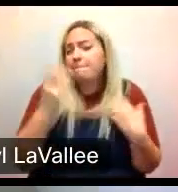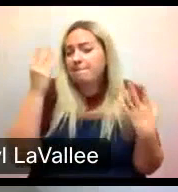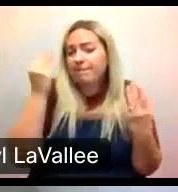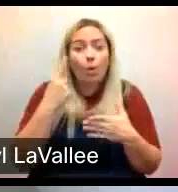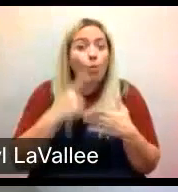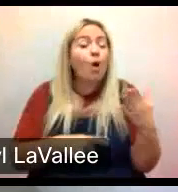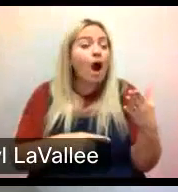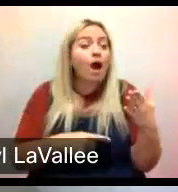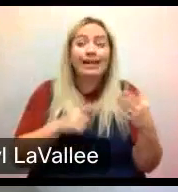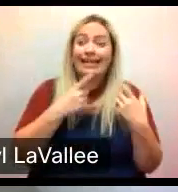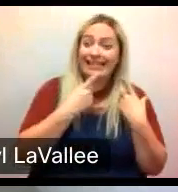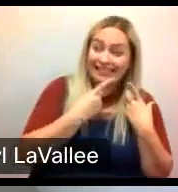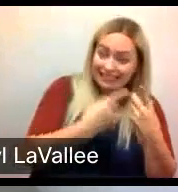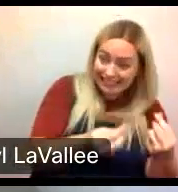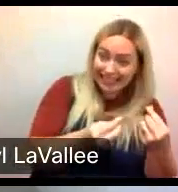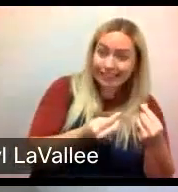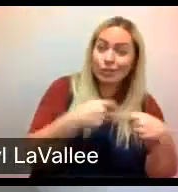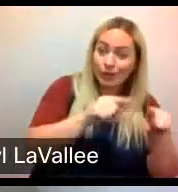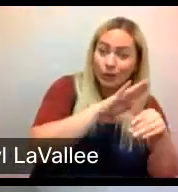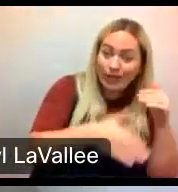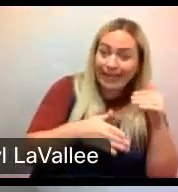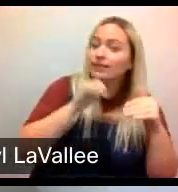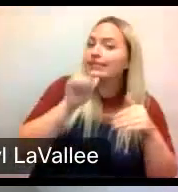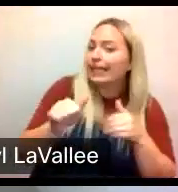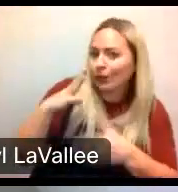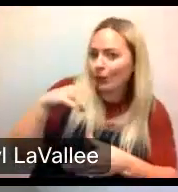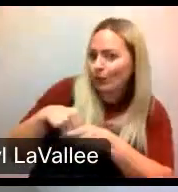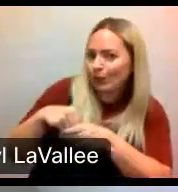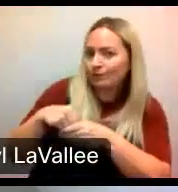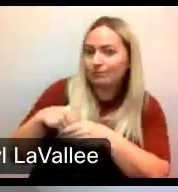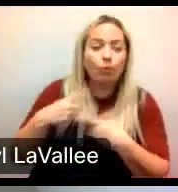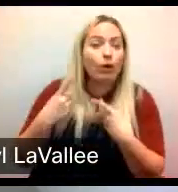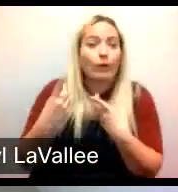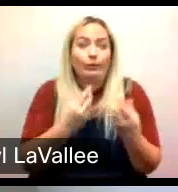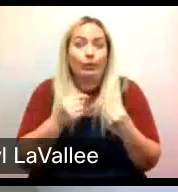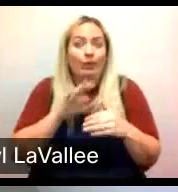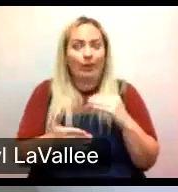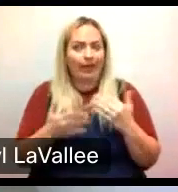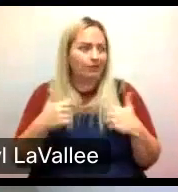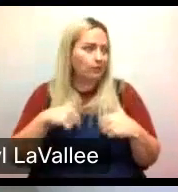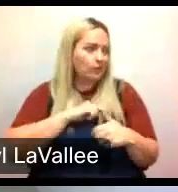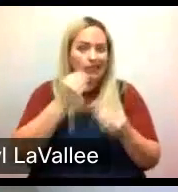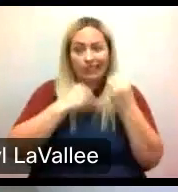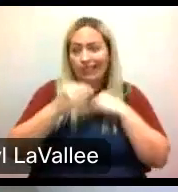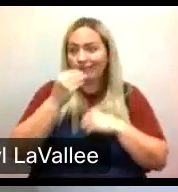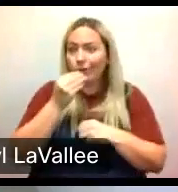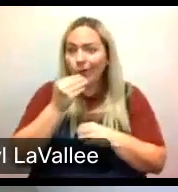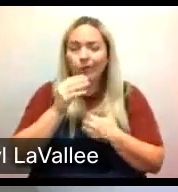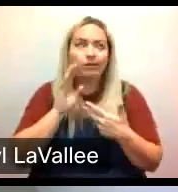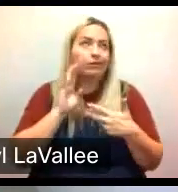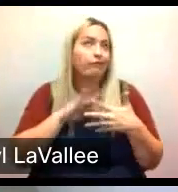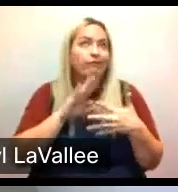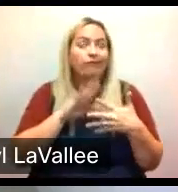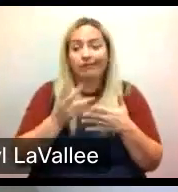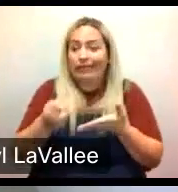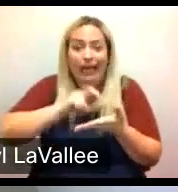did do during the weekend that he didn't include. What do we do on the weekend? We eat some food, we get